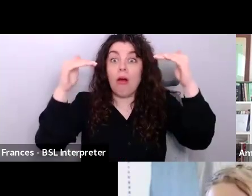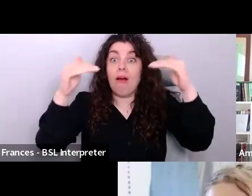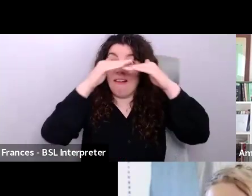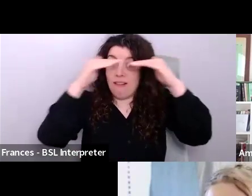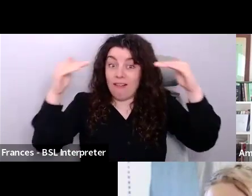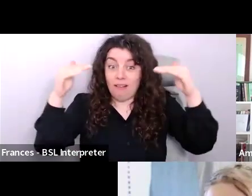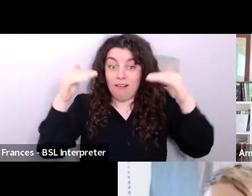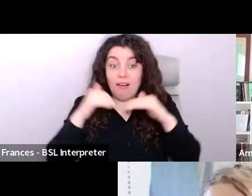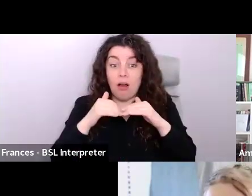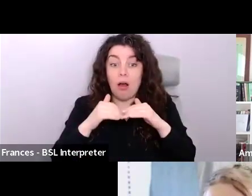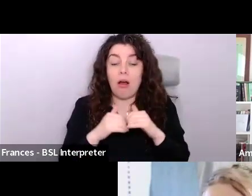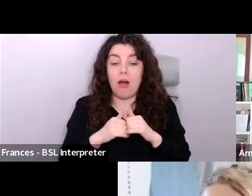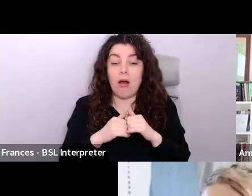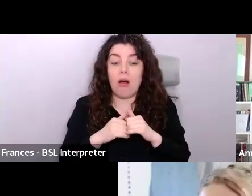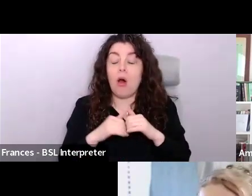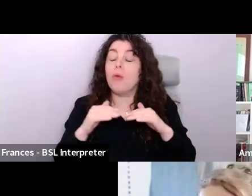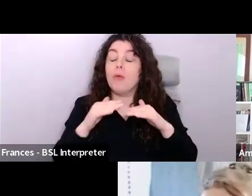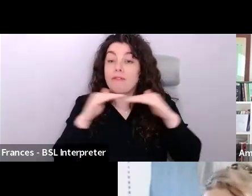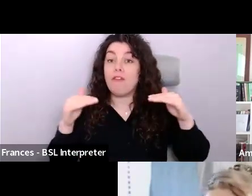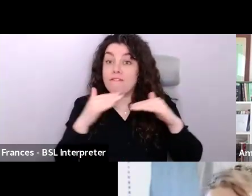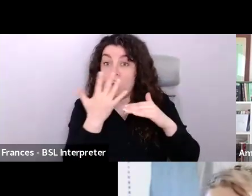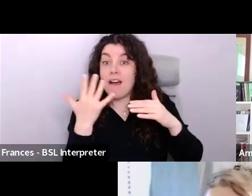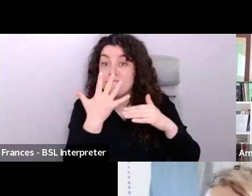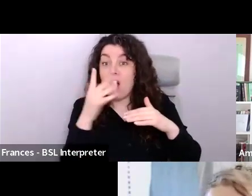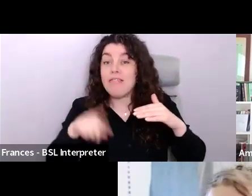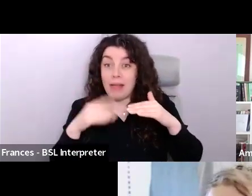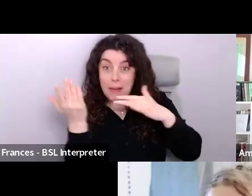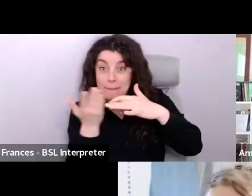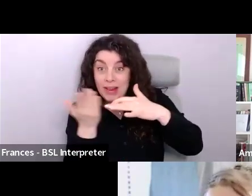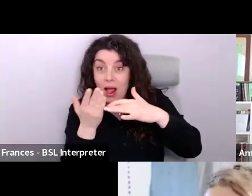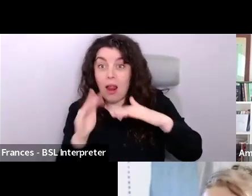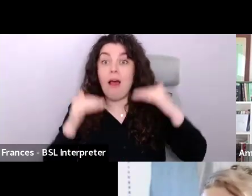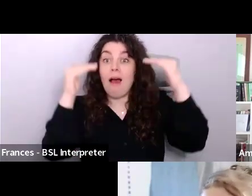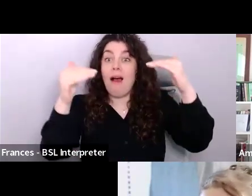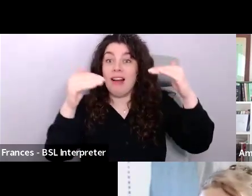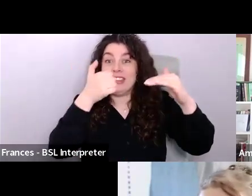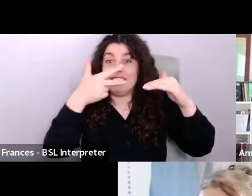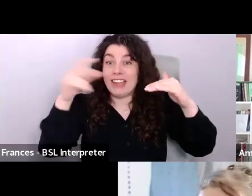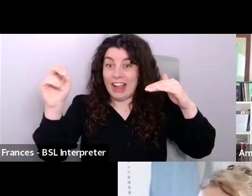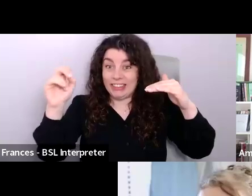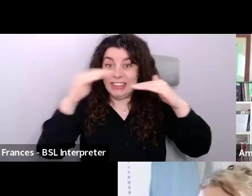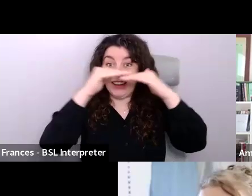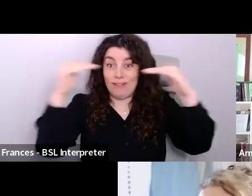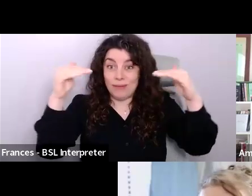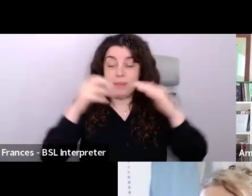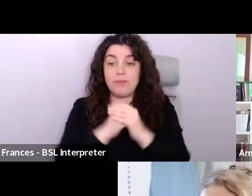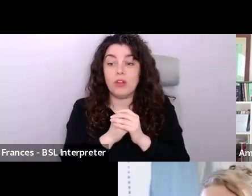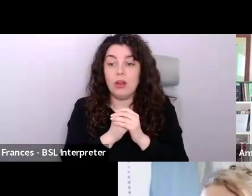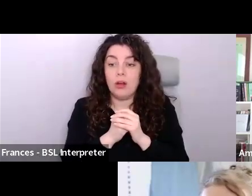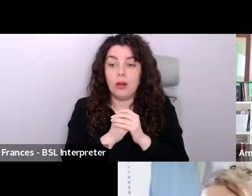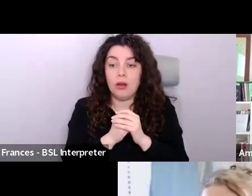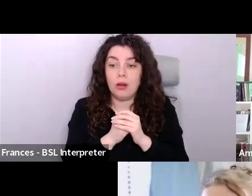And then again, only 680 are actual leaders. So it is the leaders really that, you